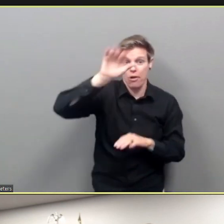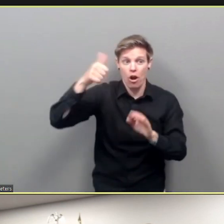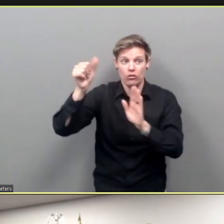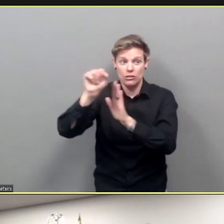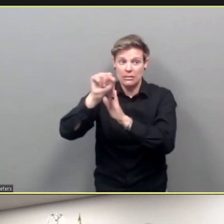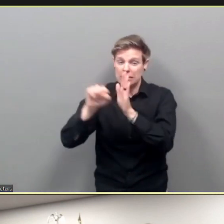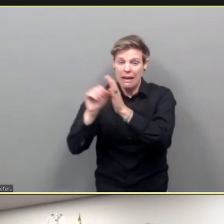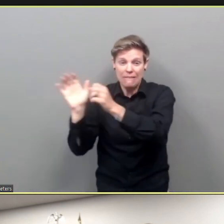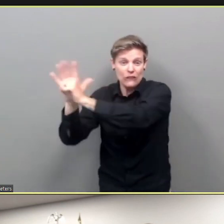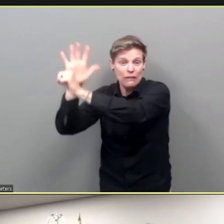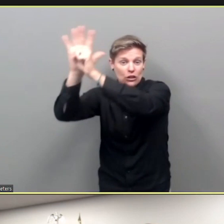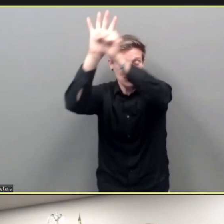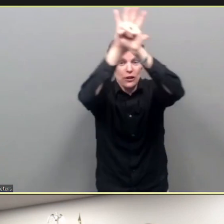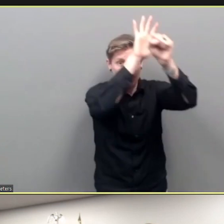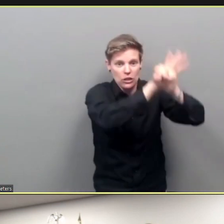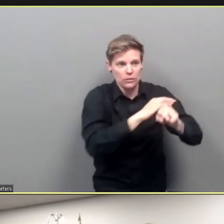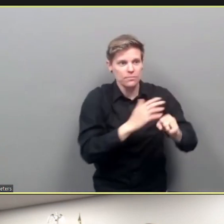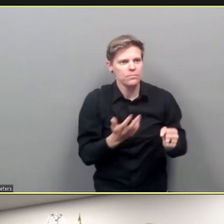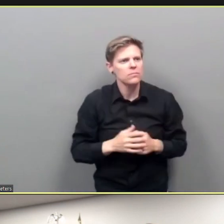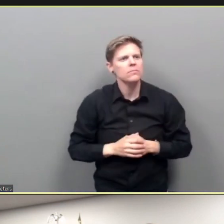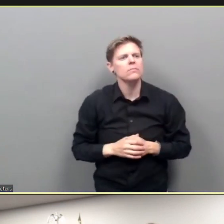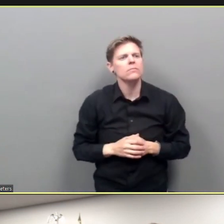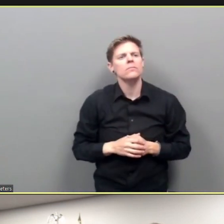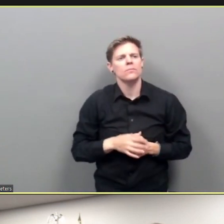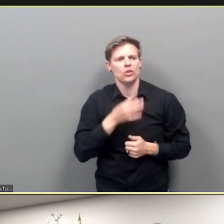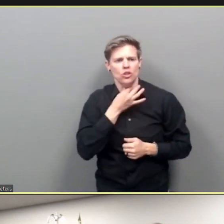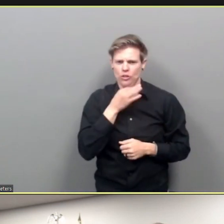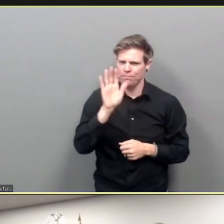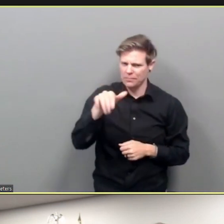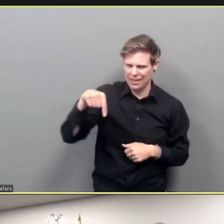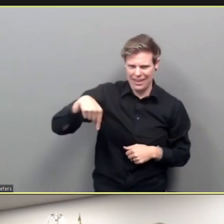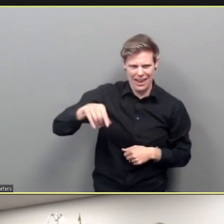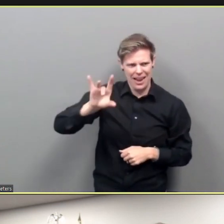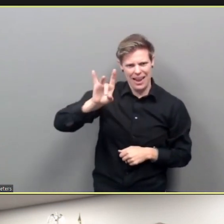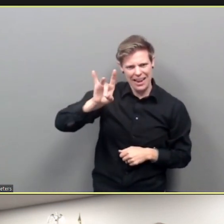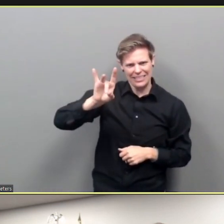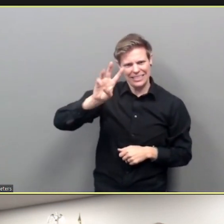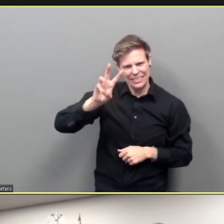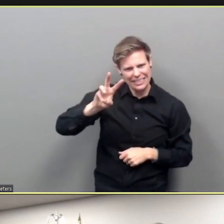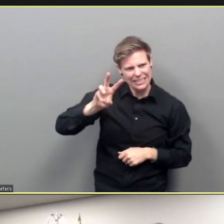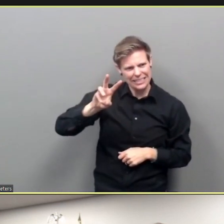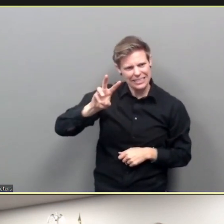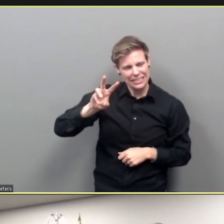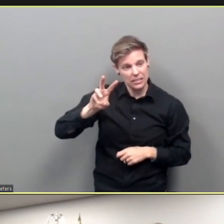to clarify for the number 86, if that is yesterday.